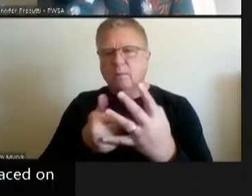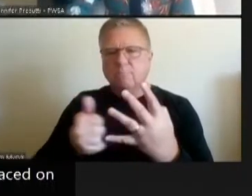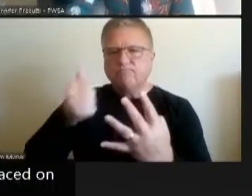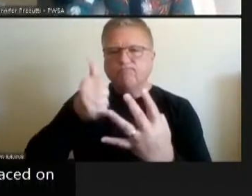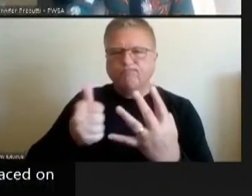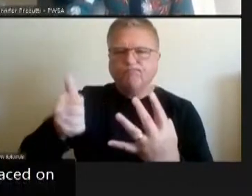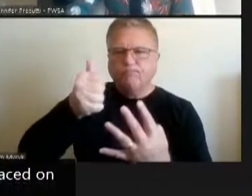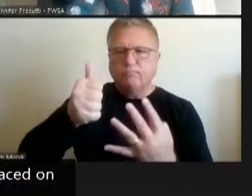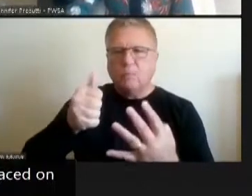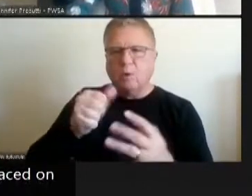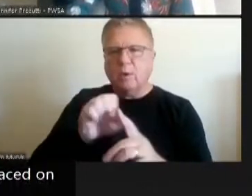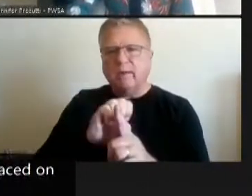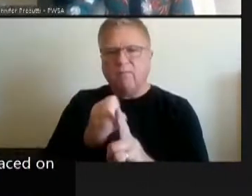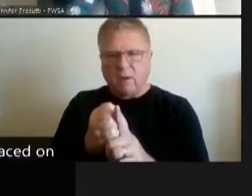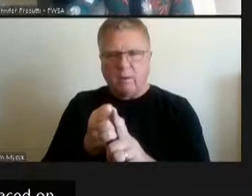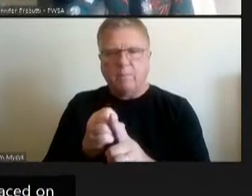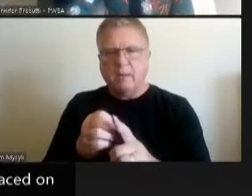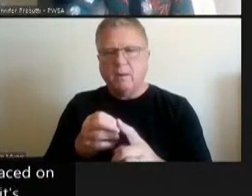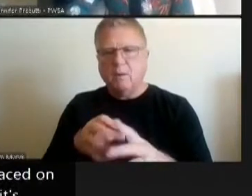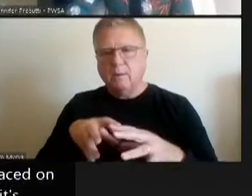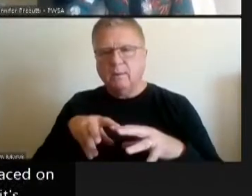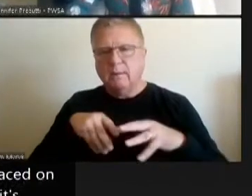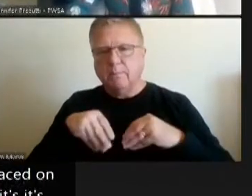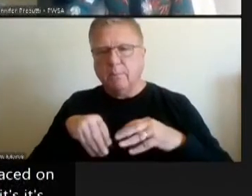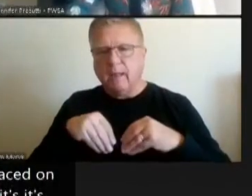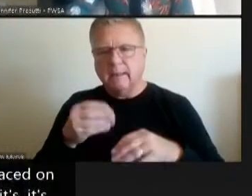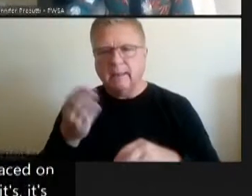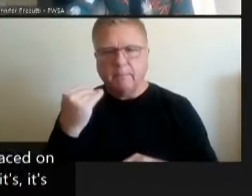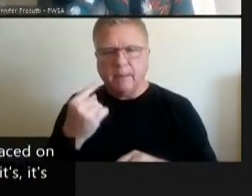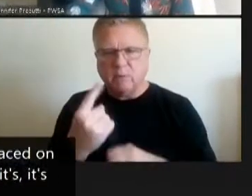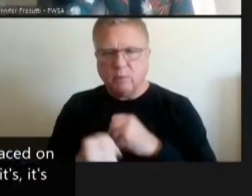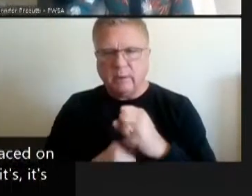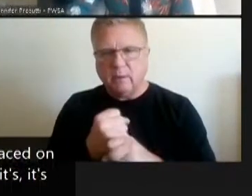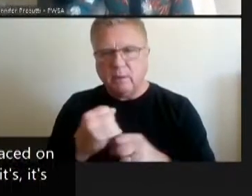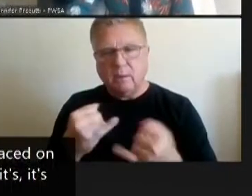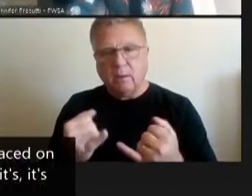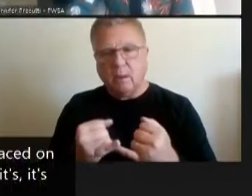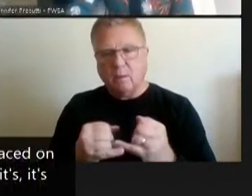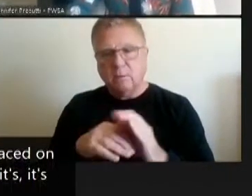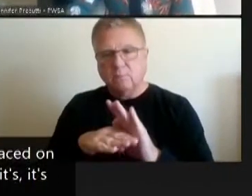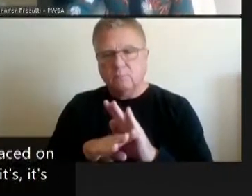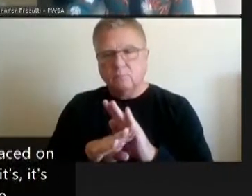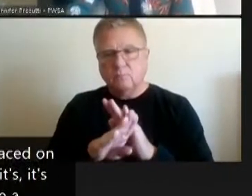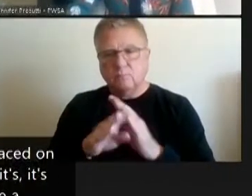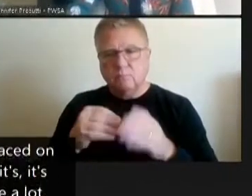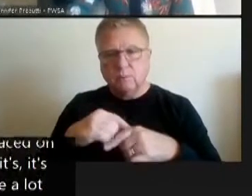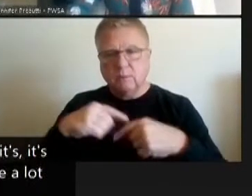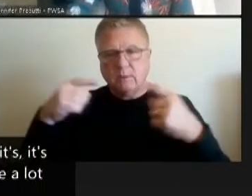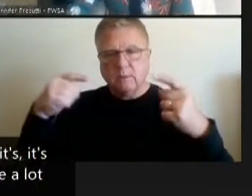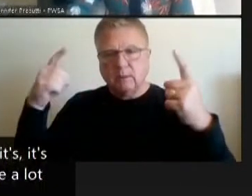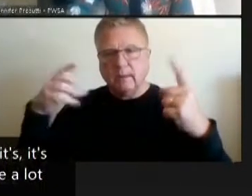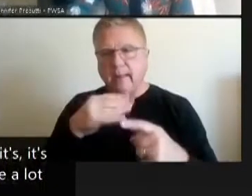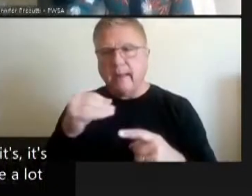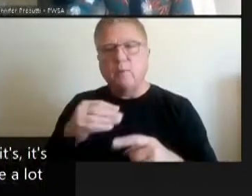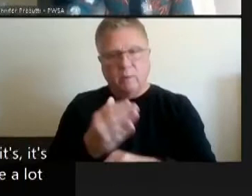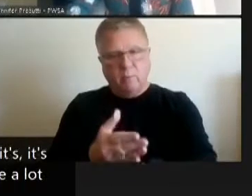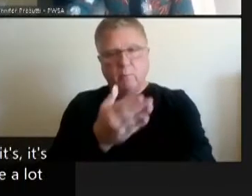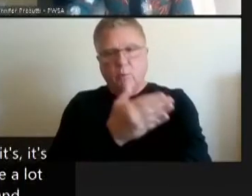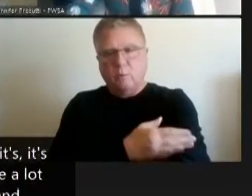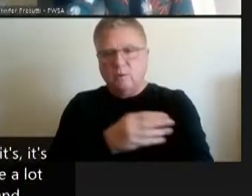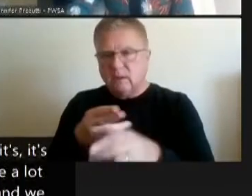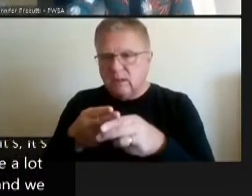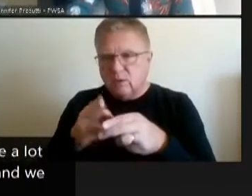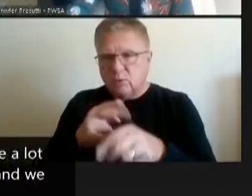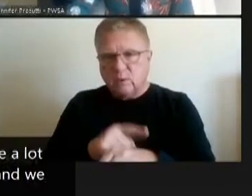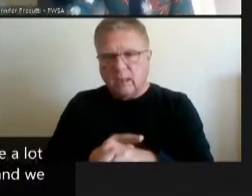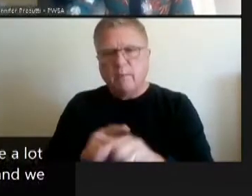environmental compliance in the last year, and it's already bearing a lot of fruit, and we have made a lot of improvement just in a short period of time, and we expect more